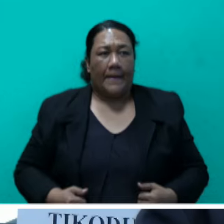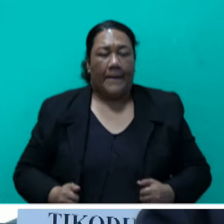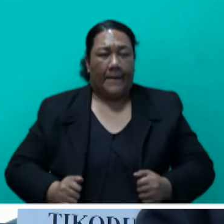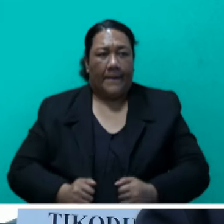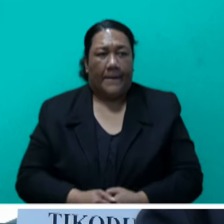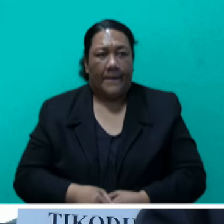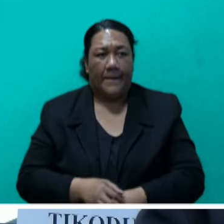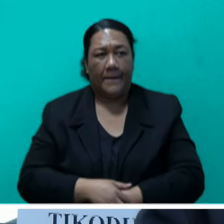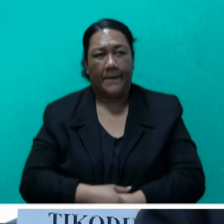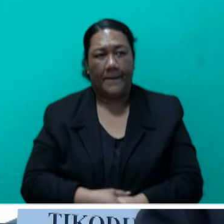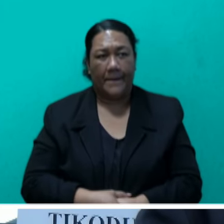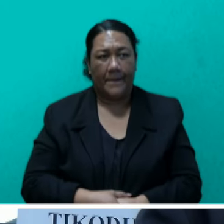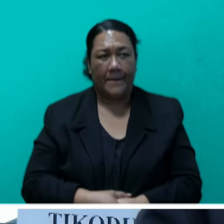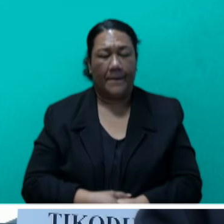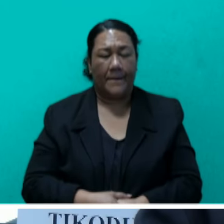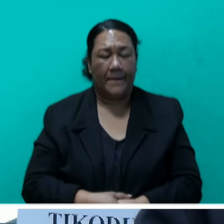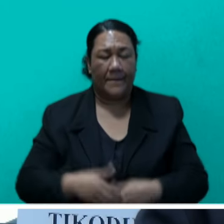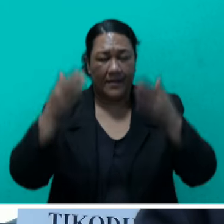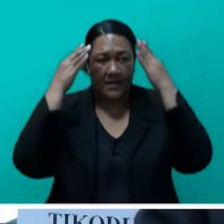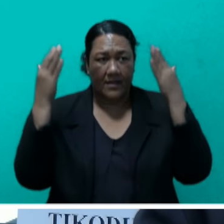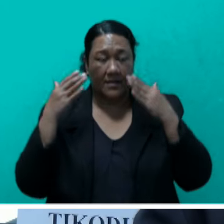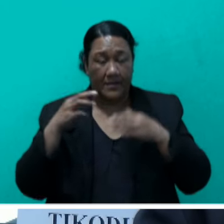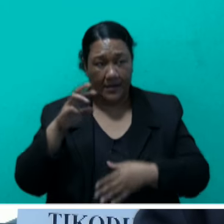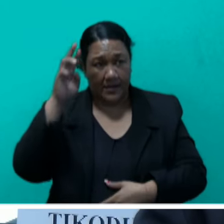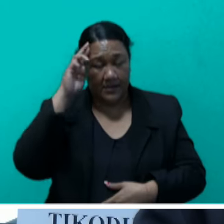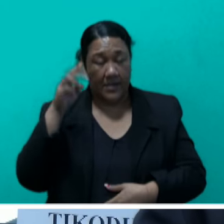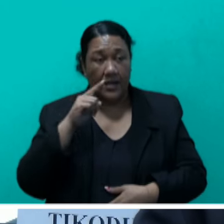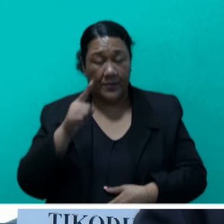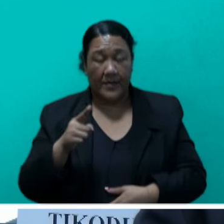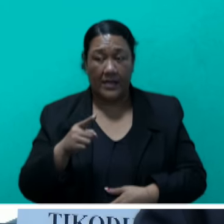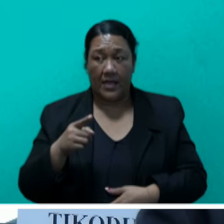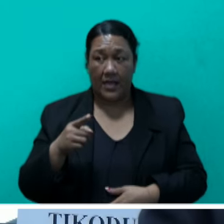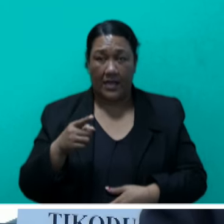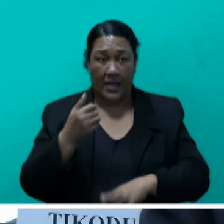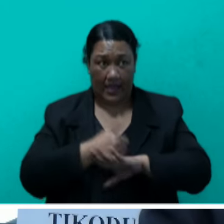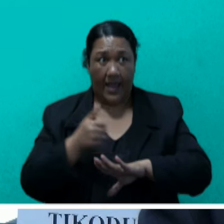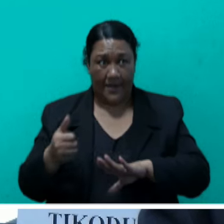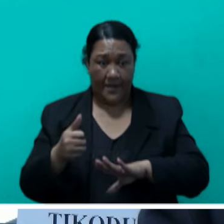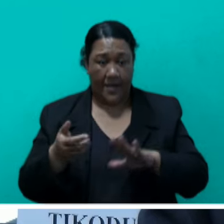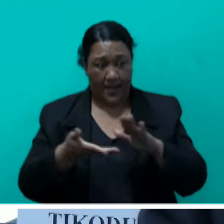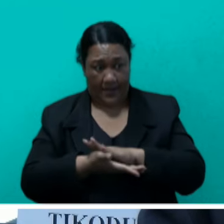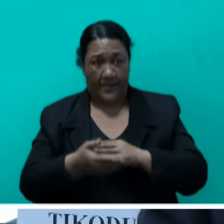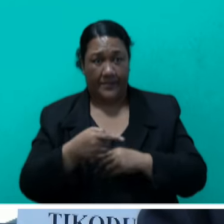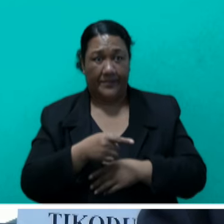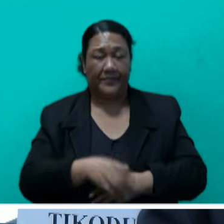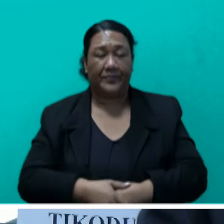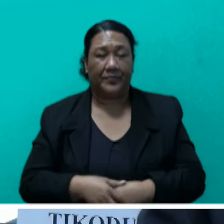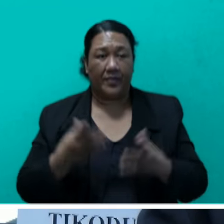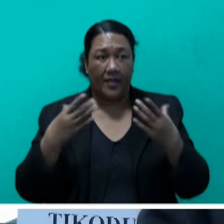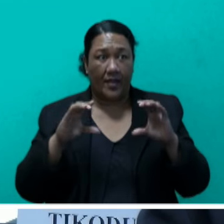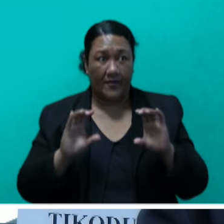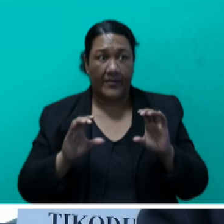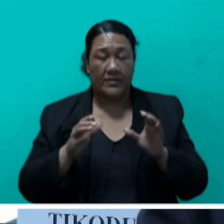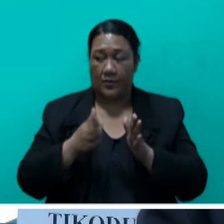In the perplexed, Mr. Speaker, that under this previous government, instead of investing in the railway